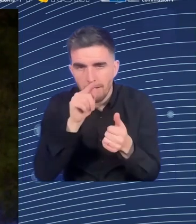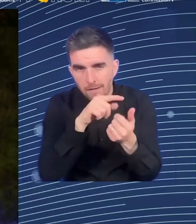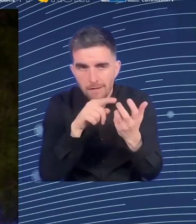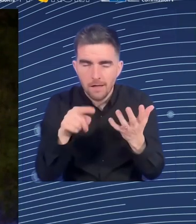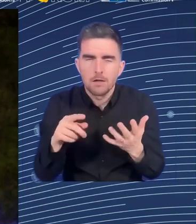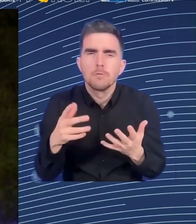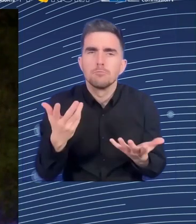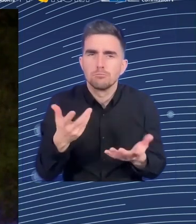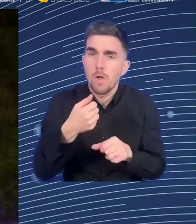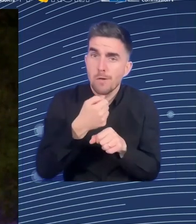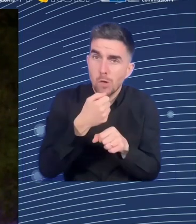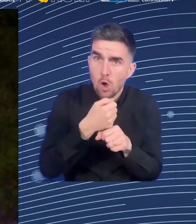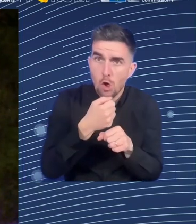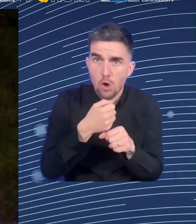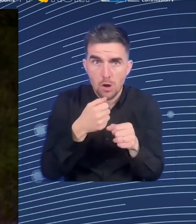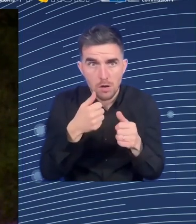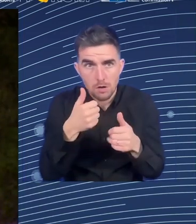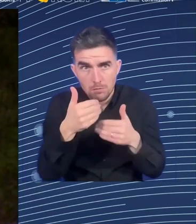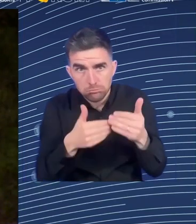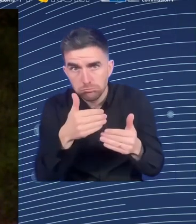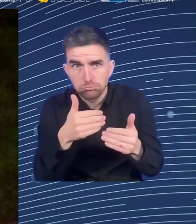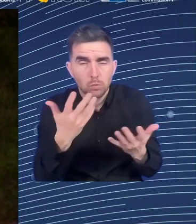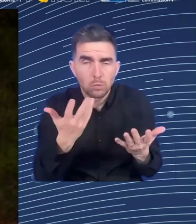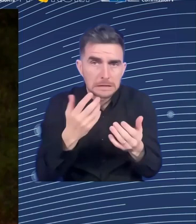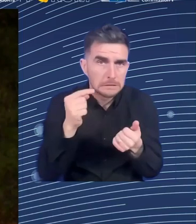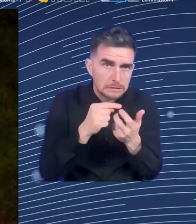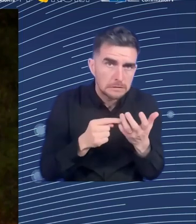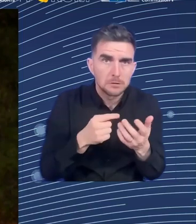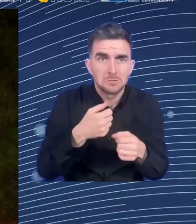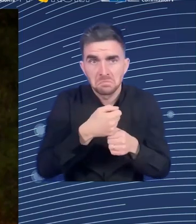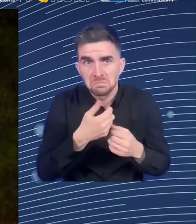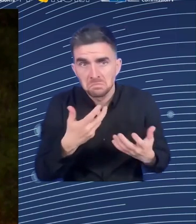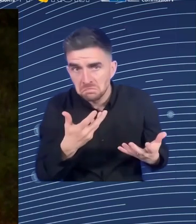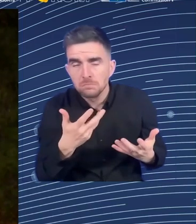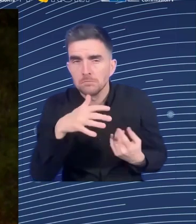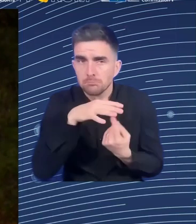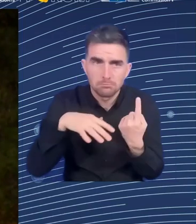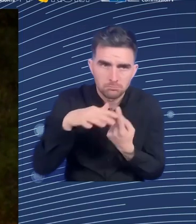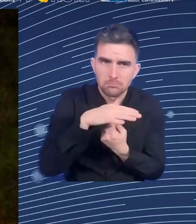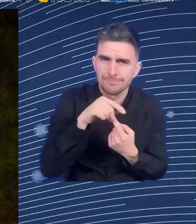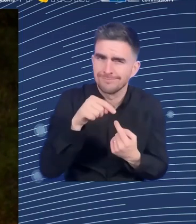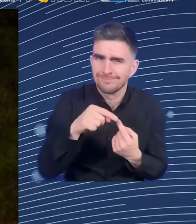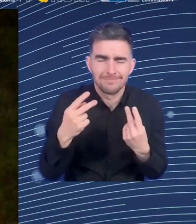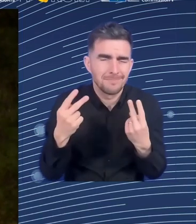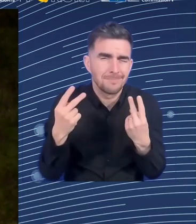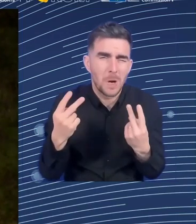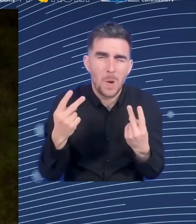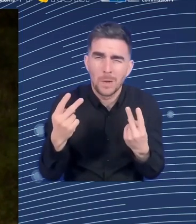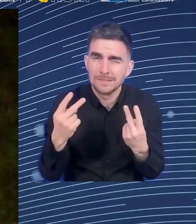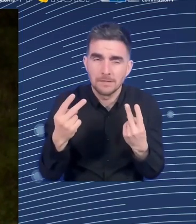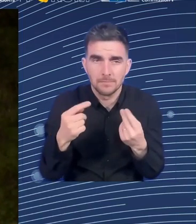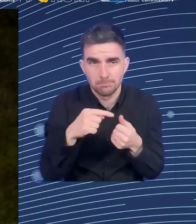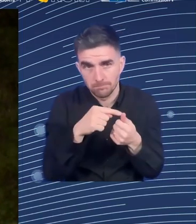because what you do in your job, the kind of tasks that you perform in your job, are of course determined by